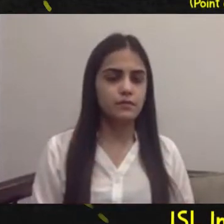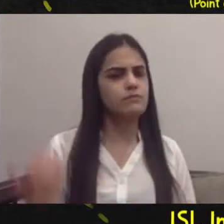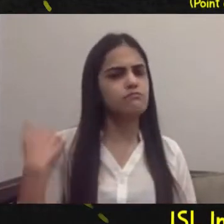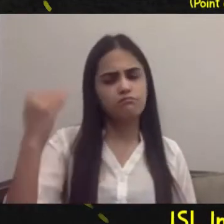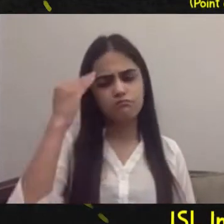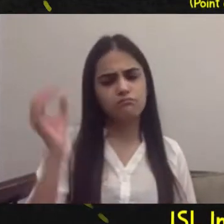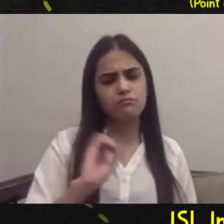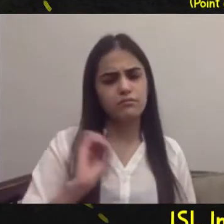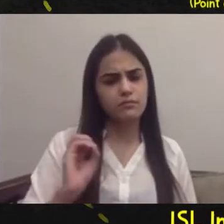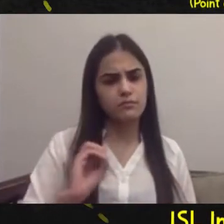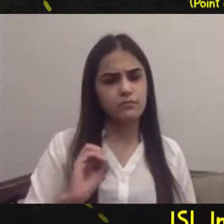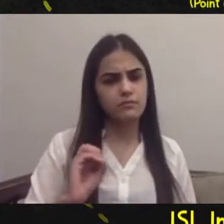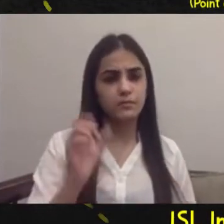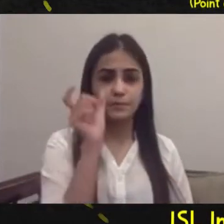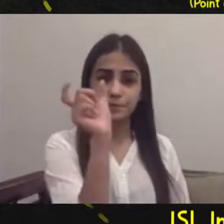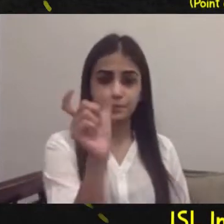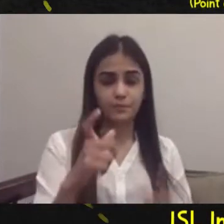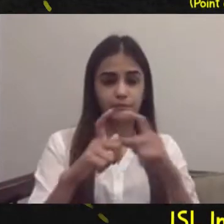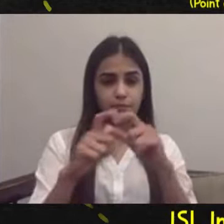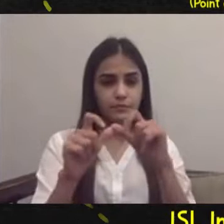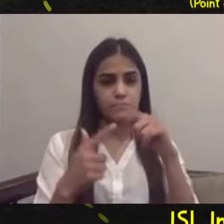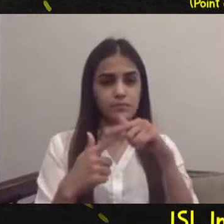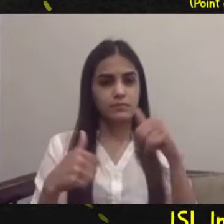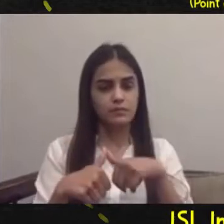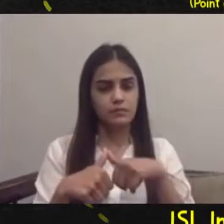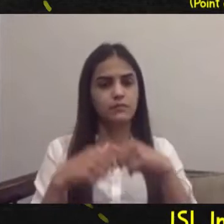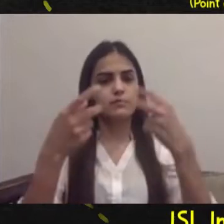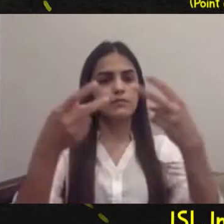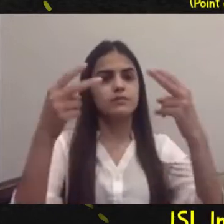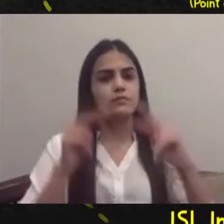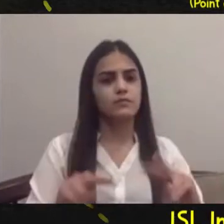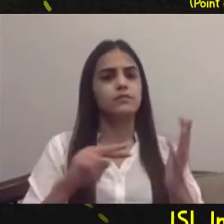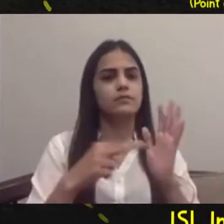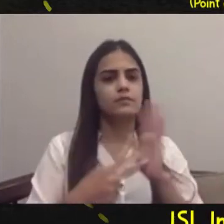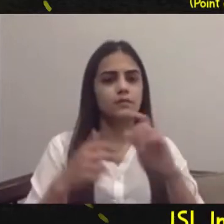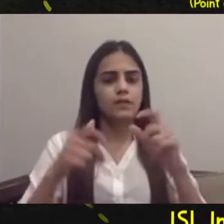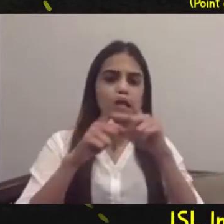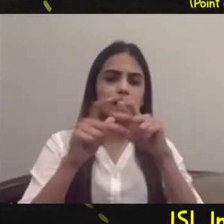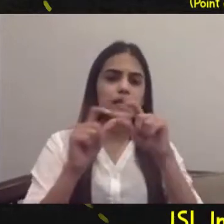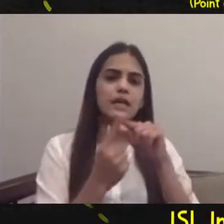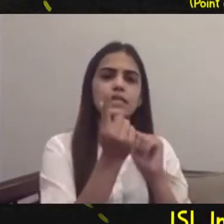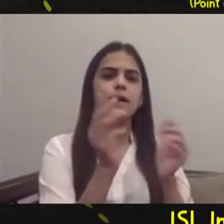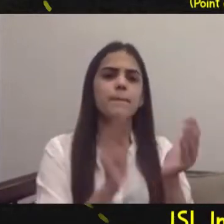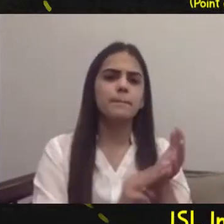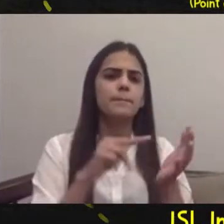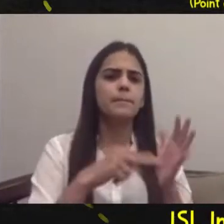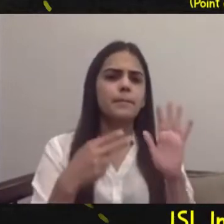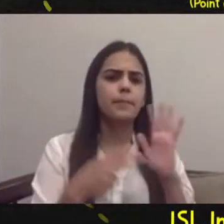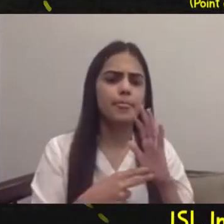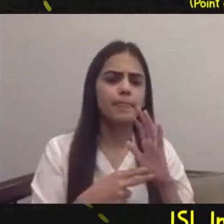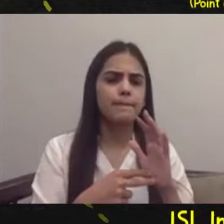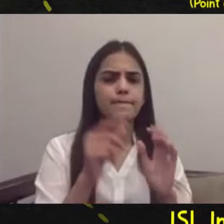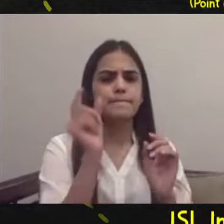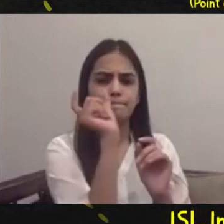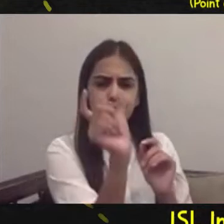then, but the word data is actually the plural of the Latin word datum, which means a piece of